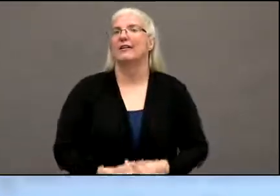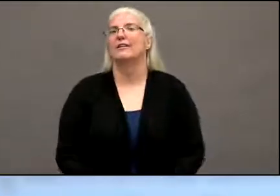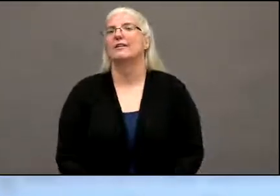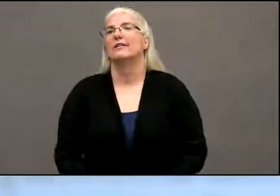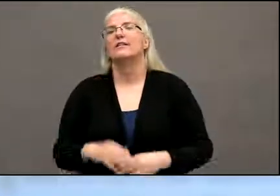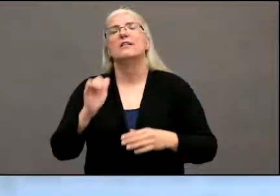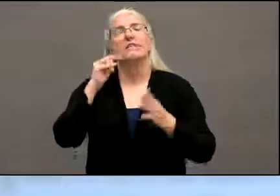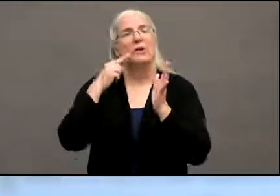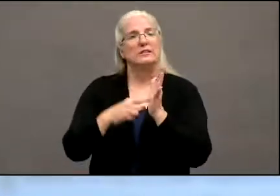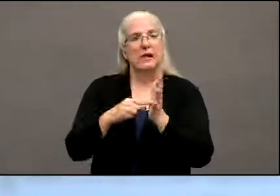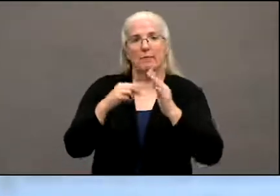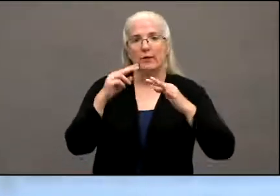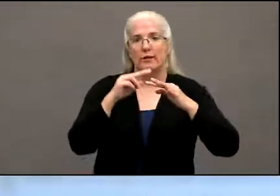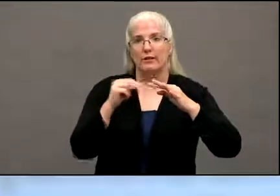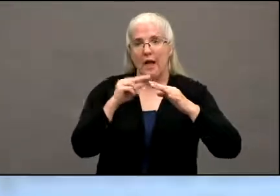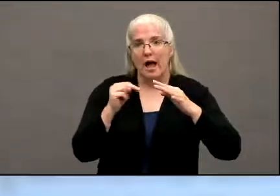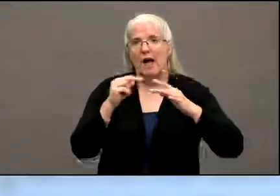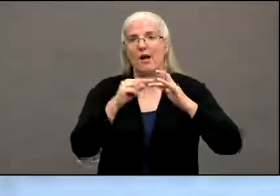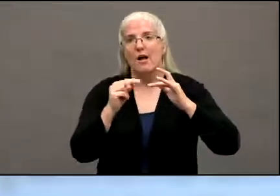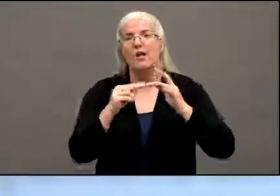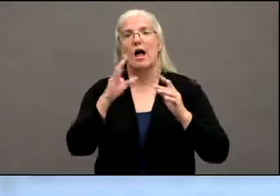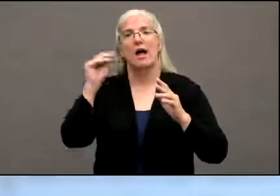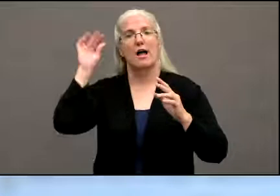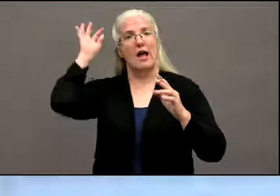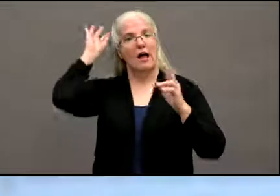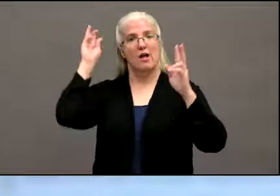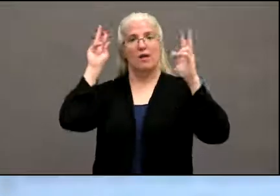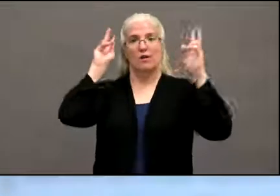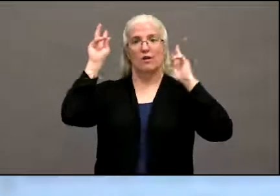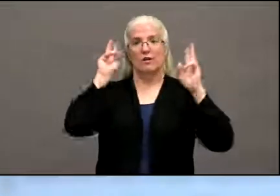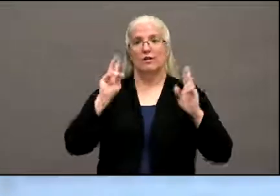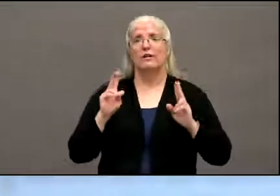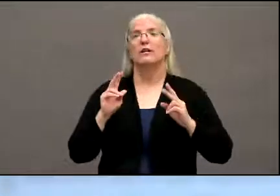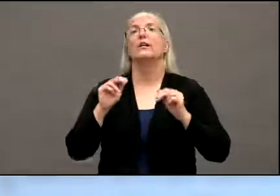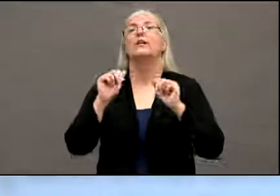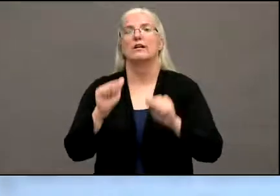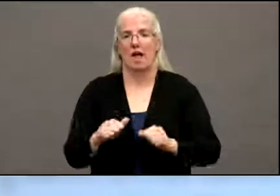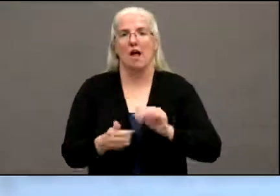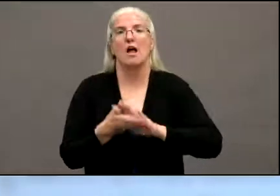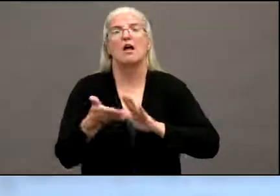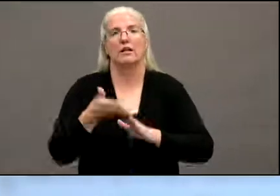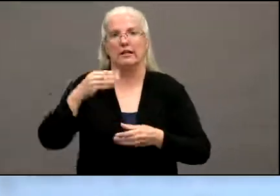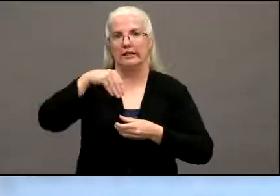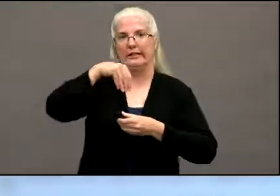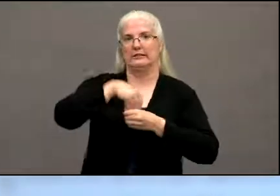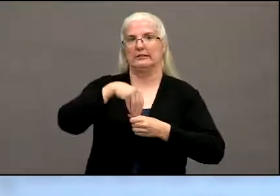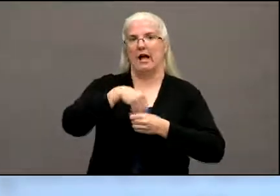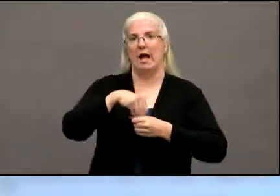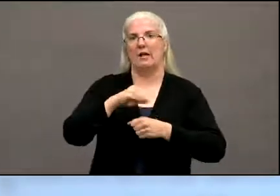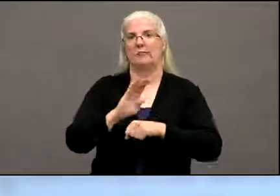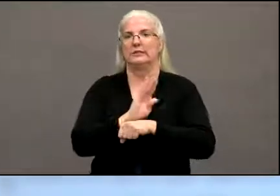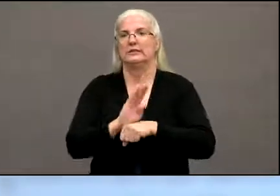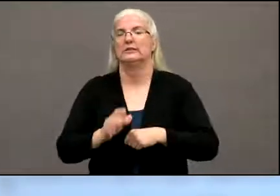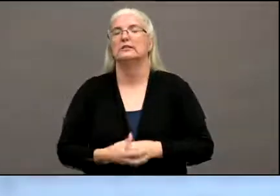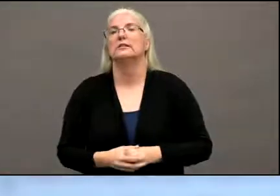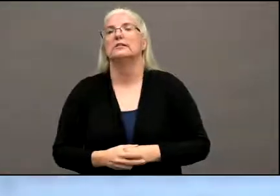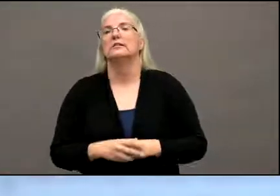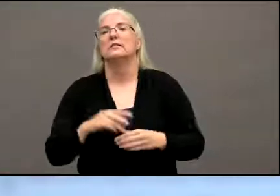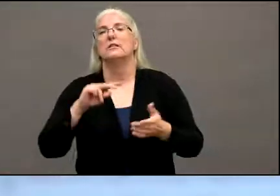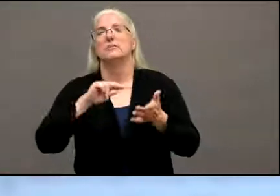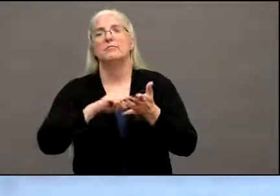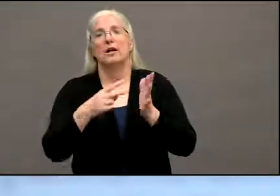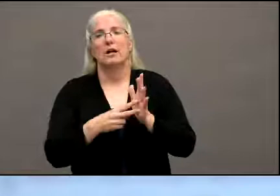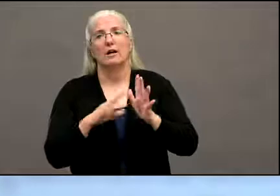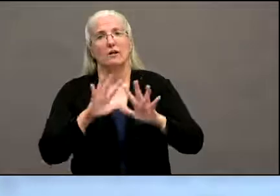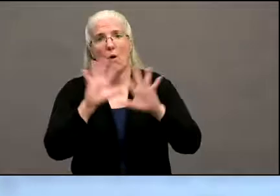join our hair salons indoors now. So moving there, and that doesn't mean that they don't provide outdoor services anymore. I think we've seen the last 24 hours, a